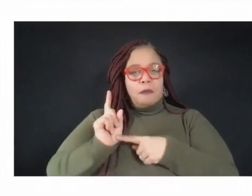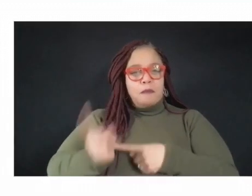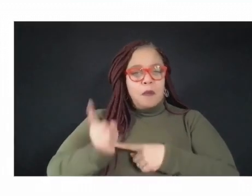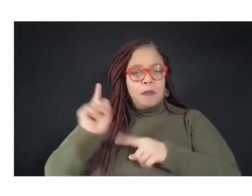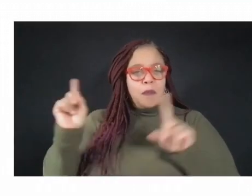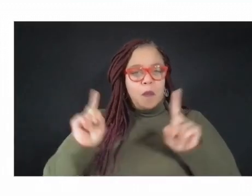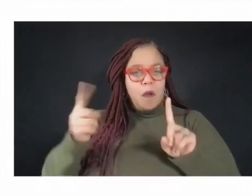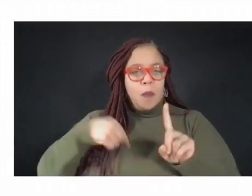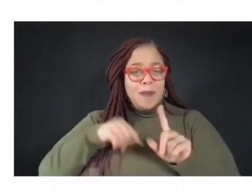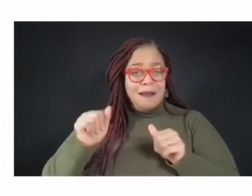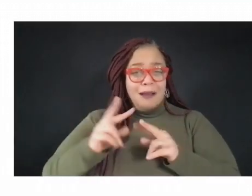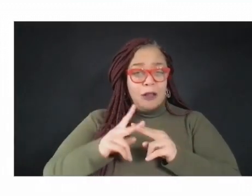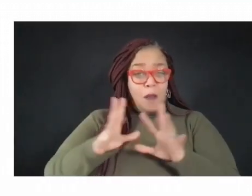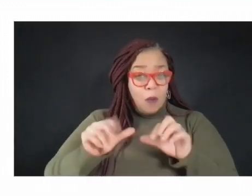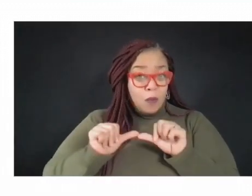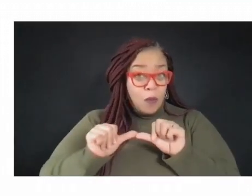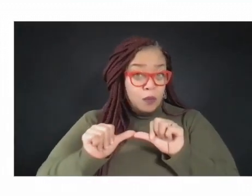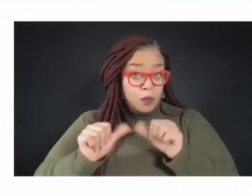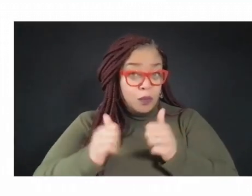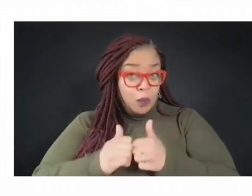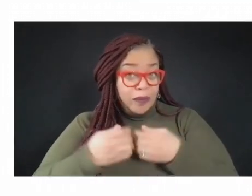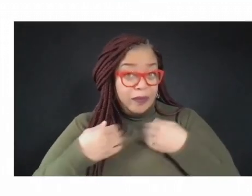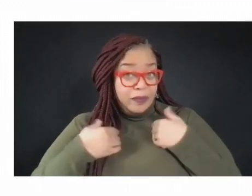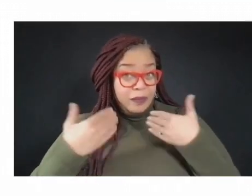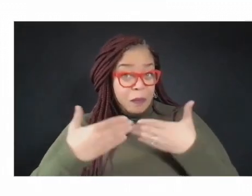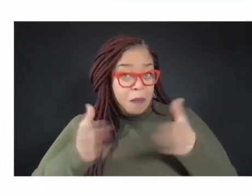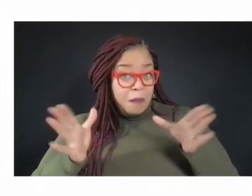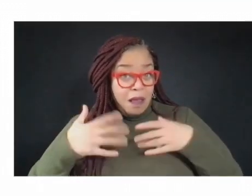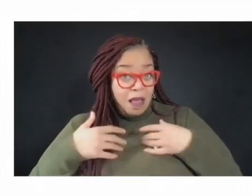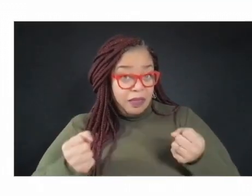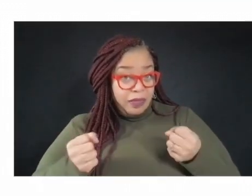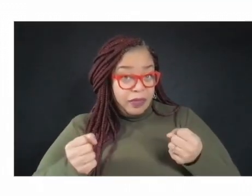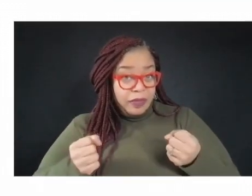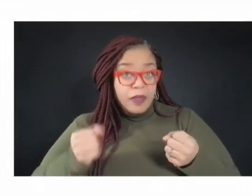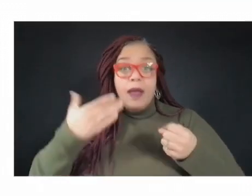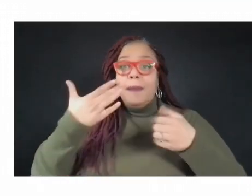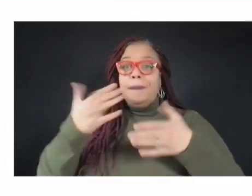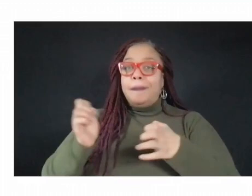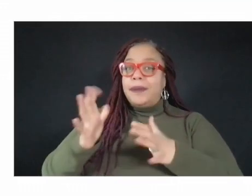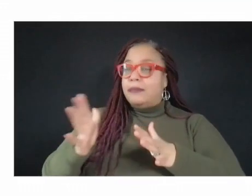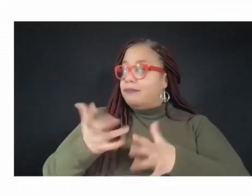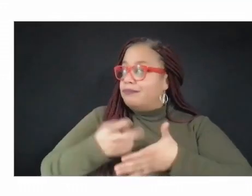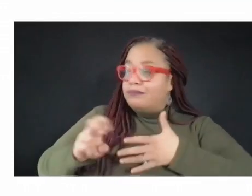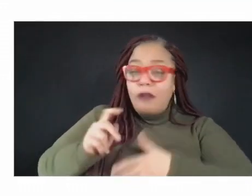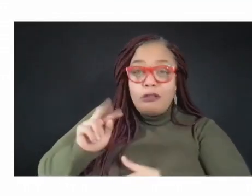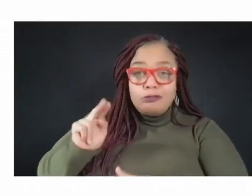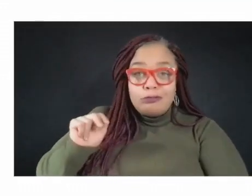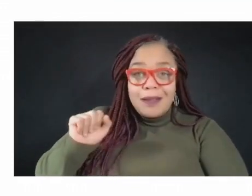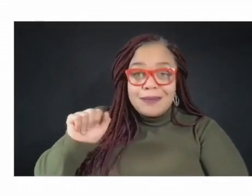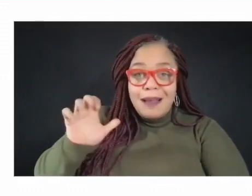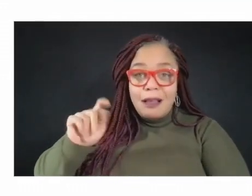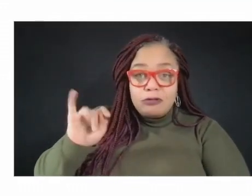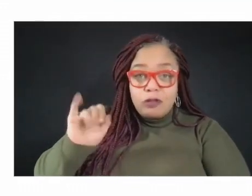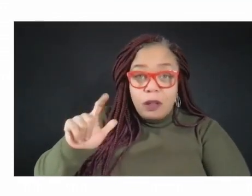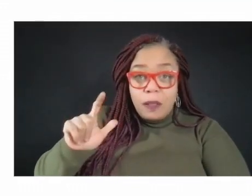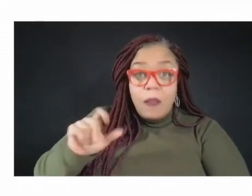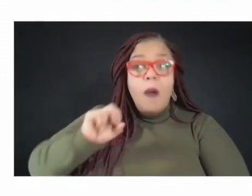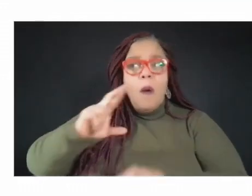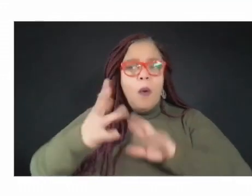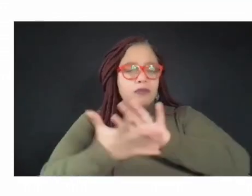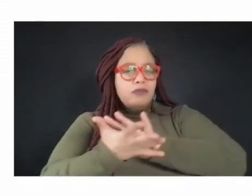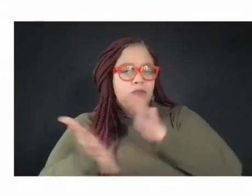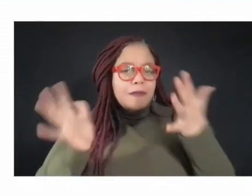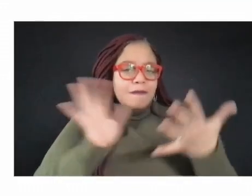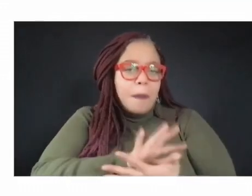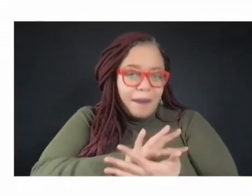be transactional or have it be transformative. And sort of this, perhaps a fork in the road, maybe a